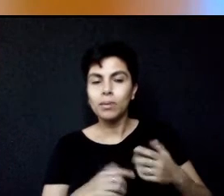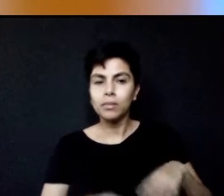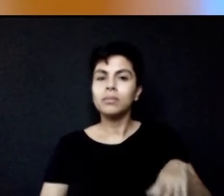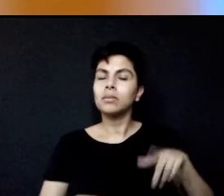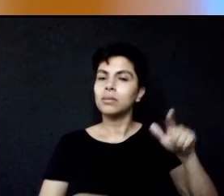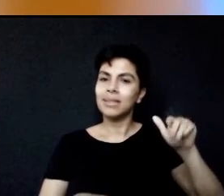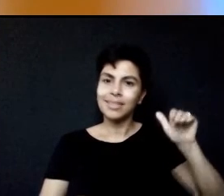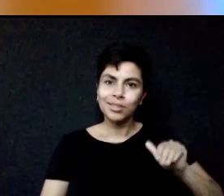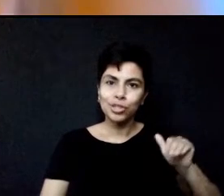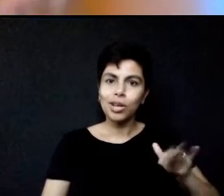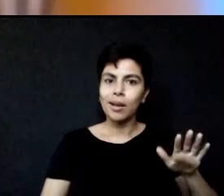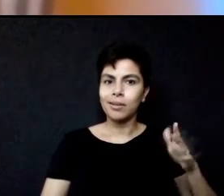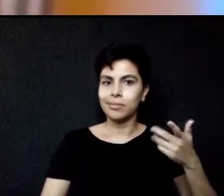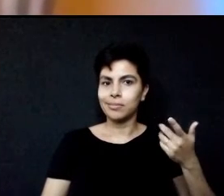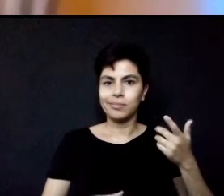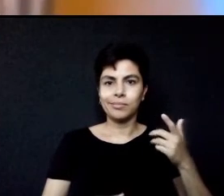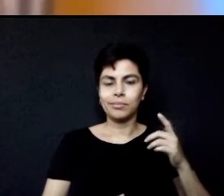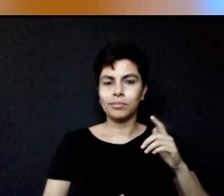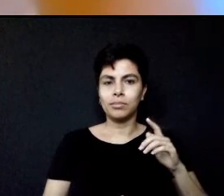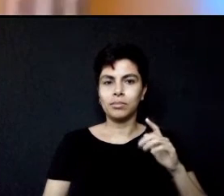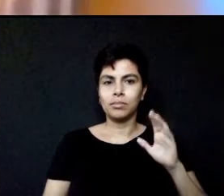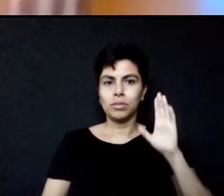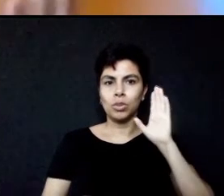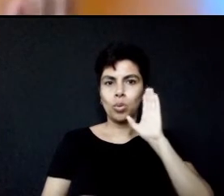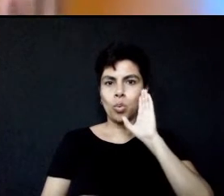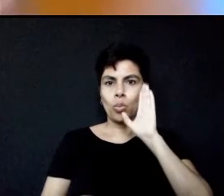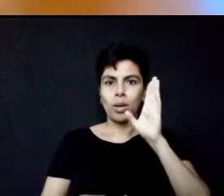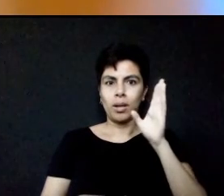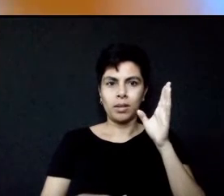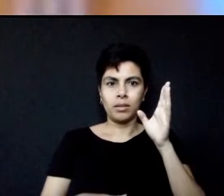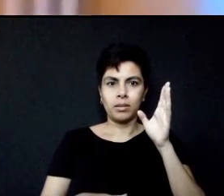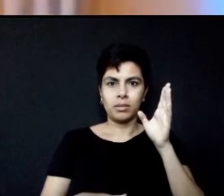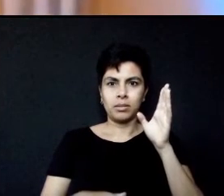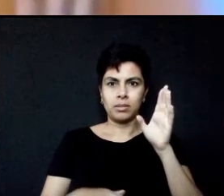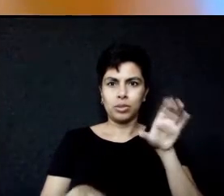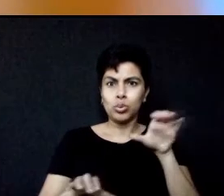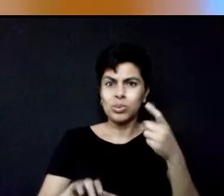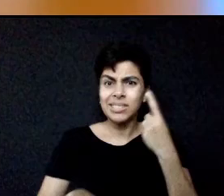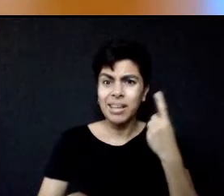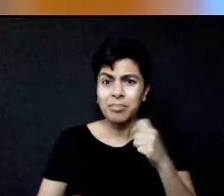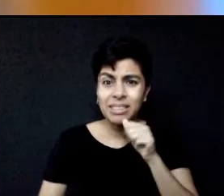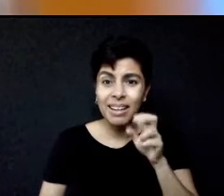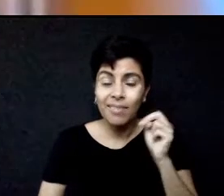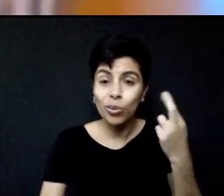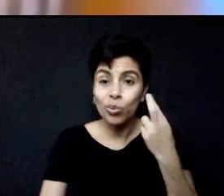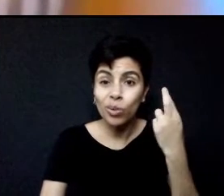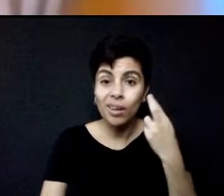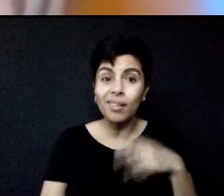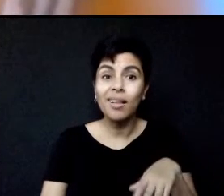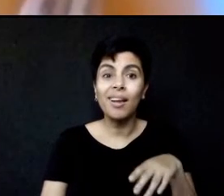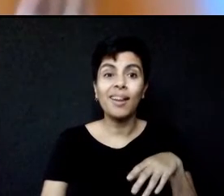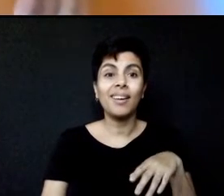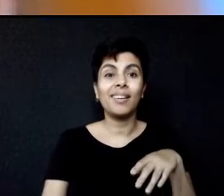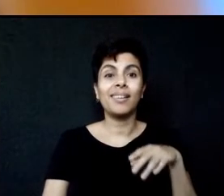they're going for. The child sometimes they will get into something that we didn't even realize was